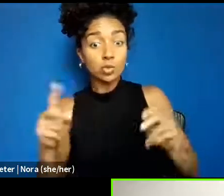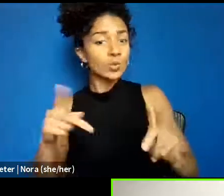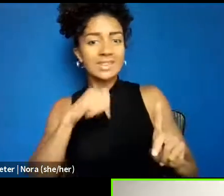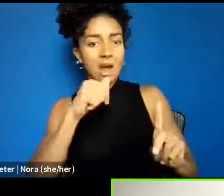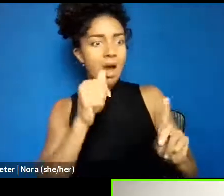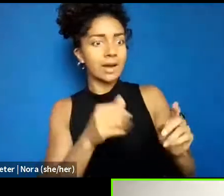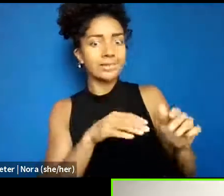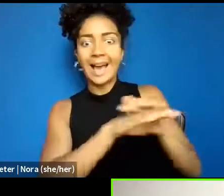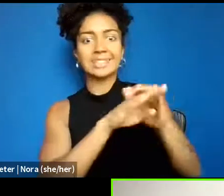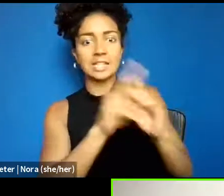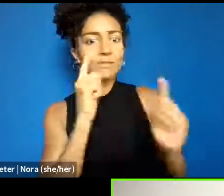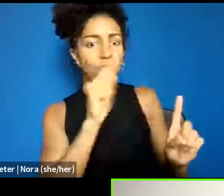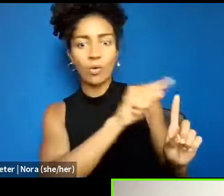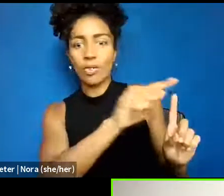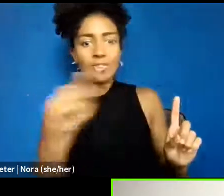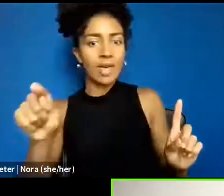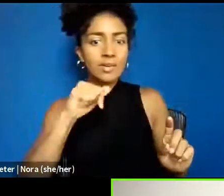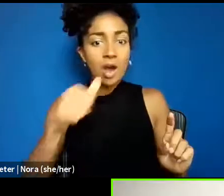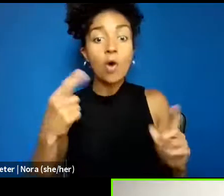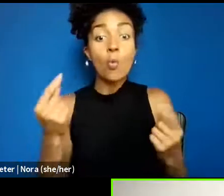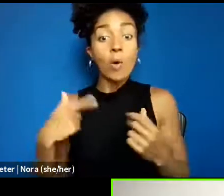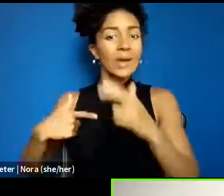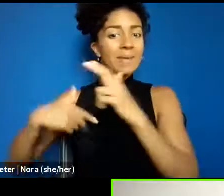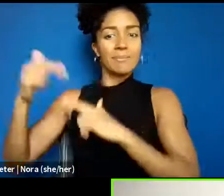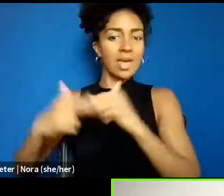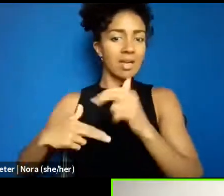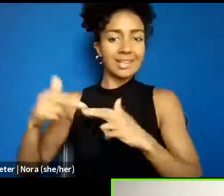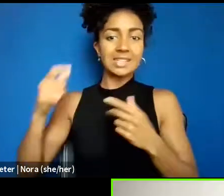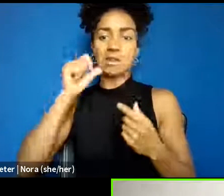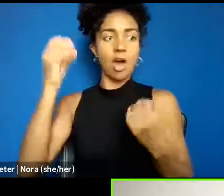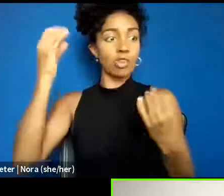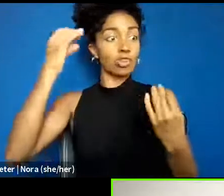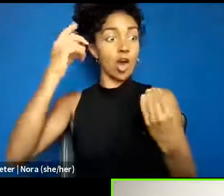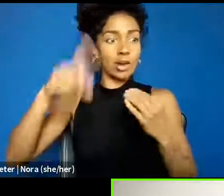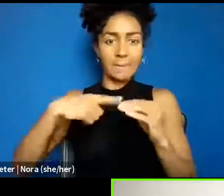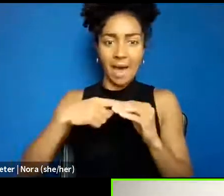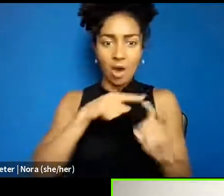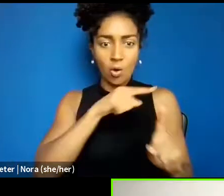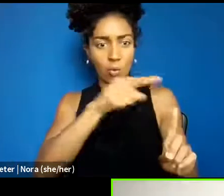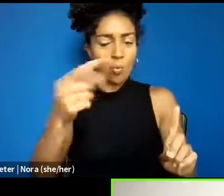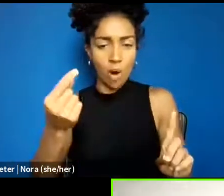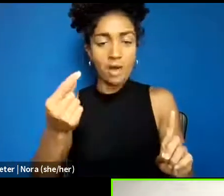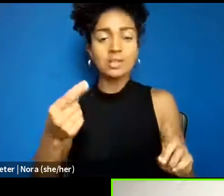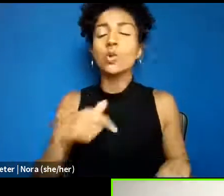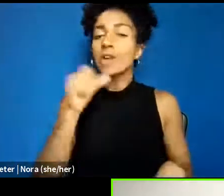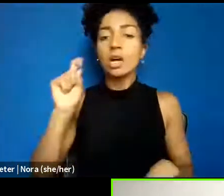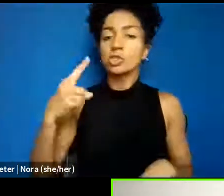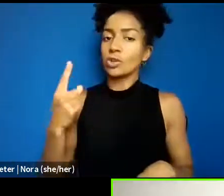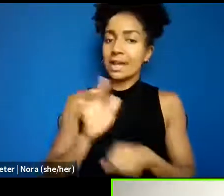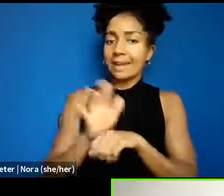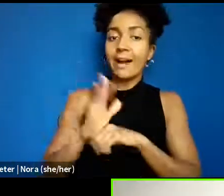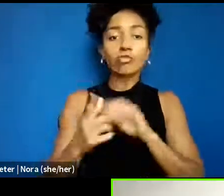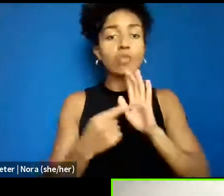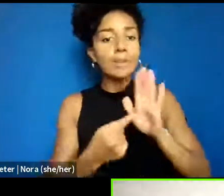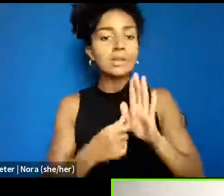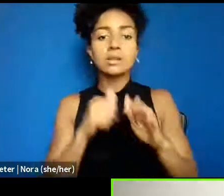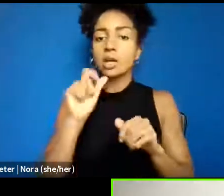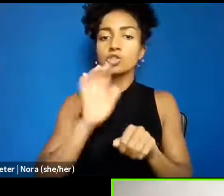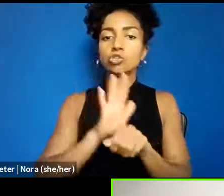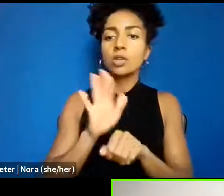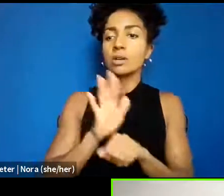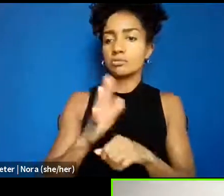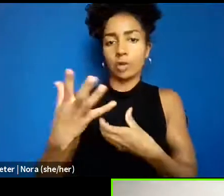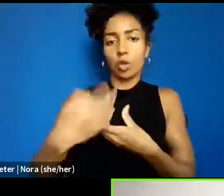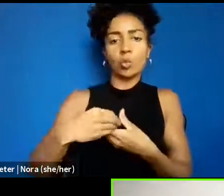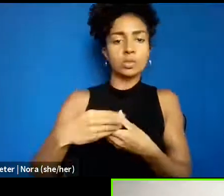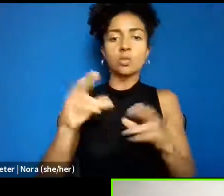there's it's not just around diversity, it's not just around inclusion, it has to be arm in arm. And over all